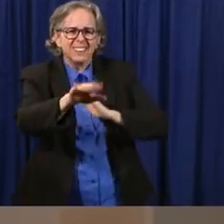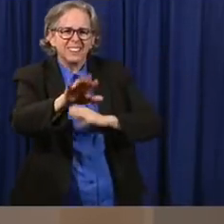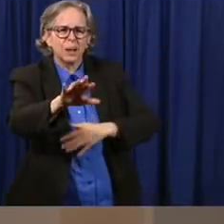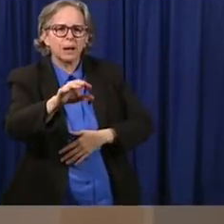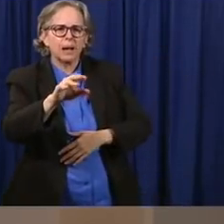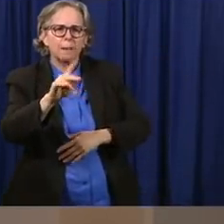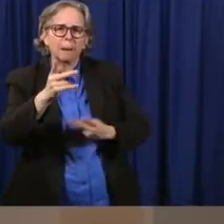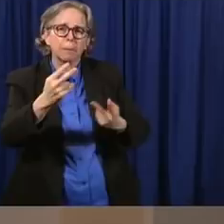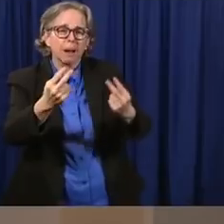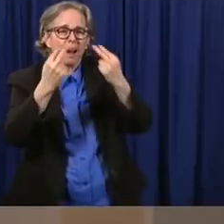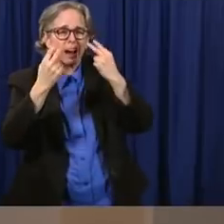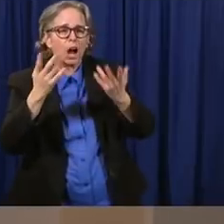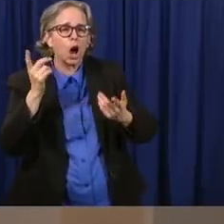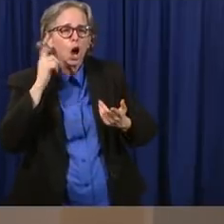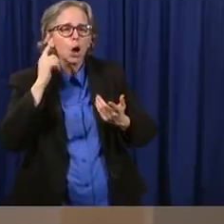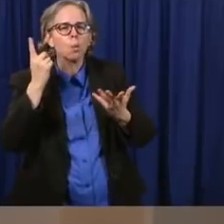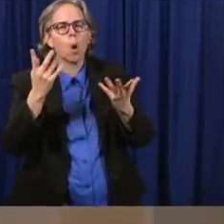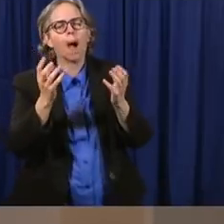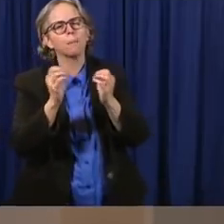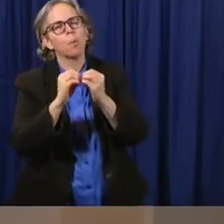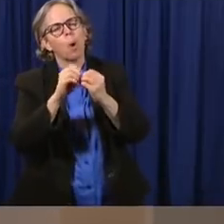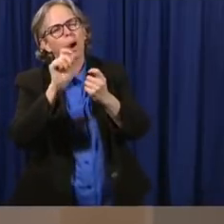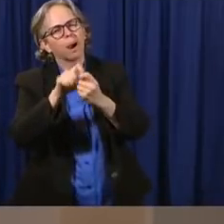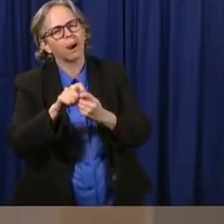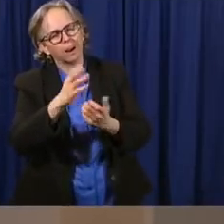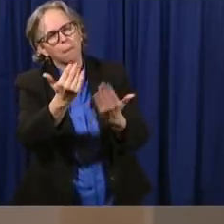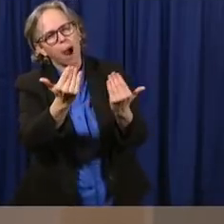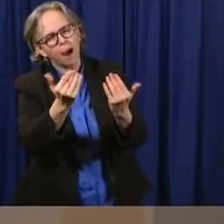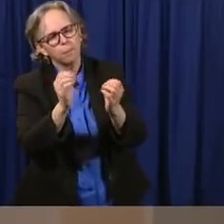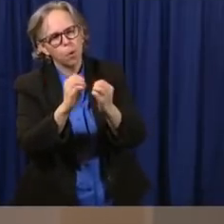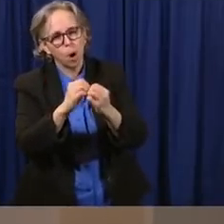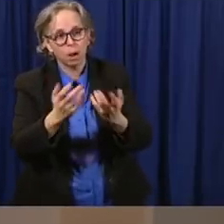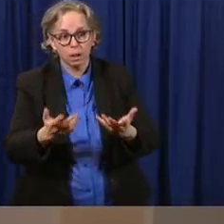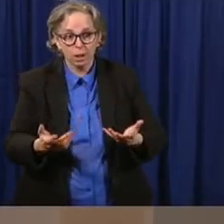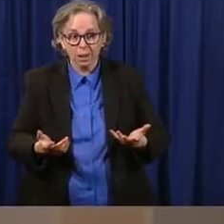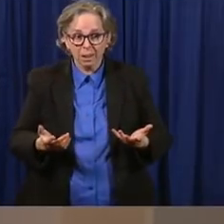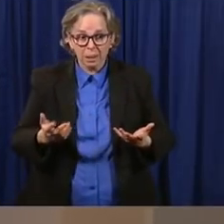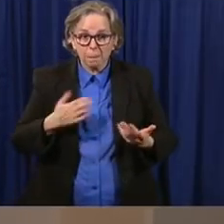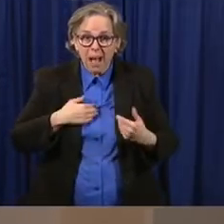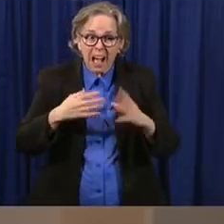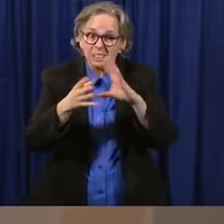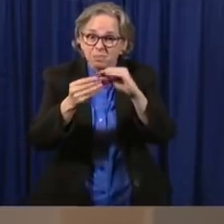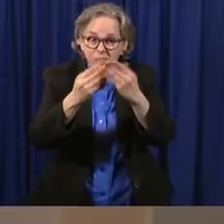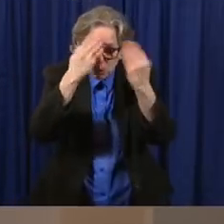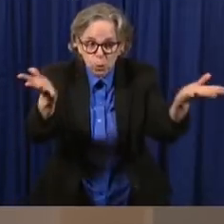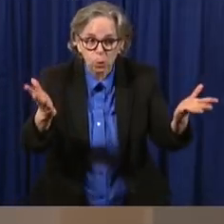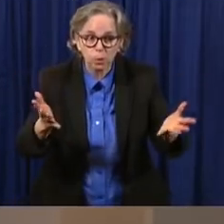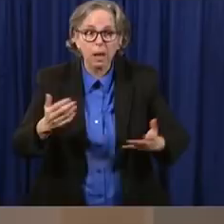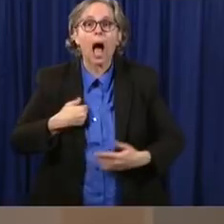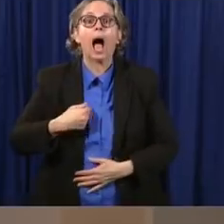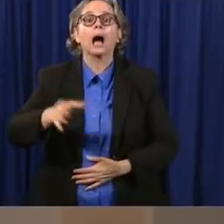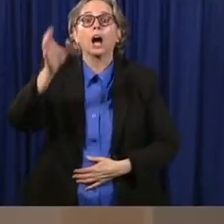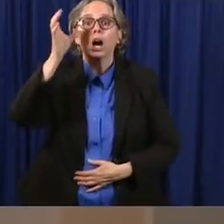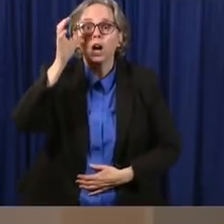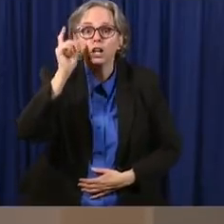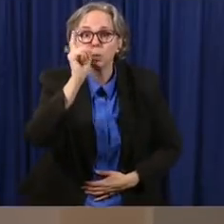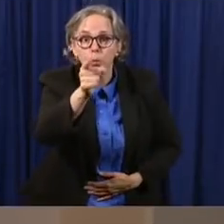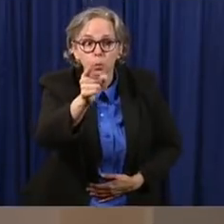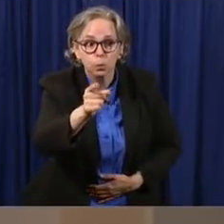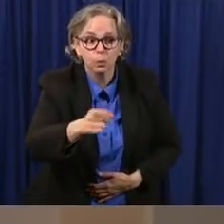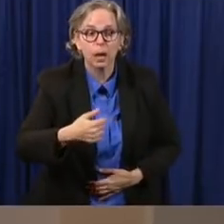My message to them is that we hear you. Yeah. And we are acting, and we will get the benefits to you that you have